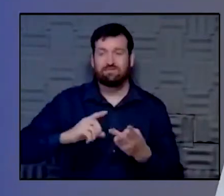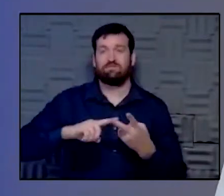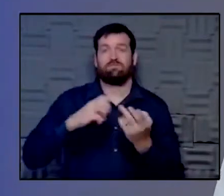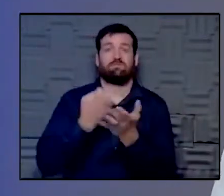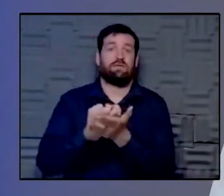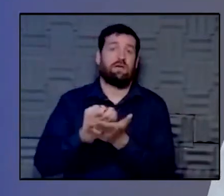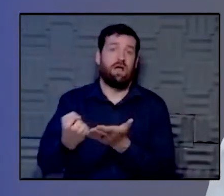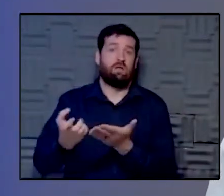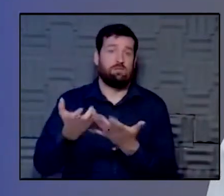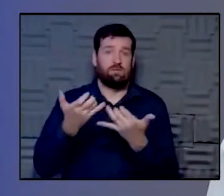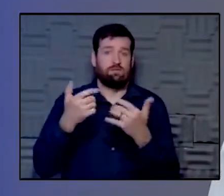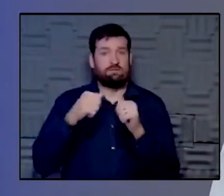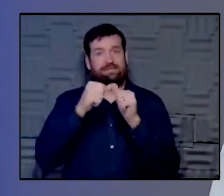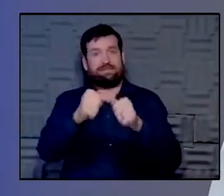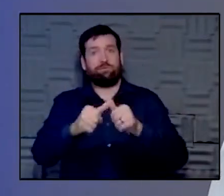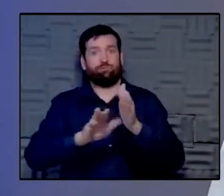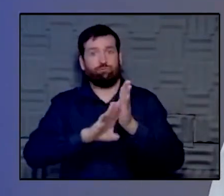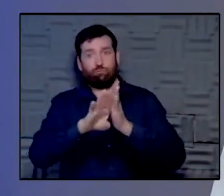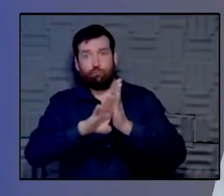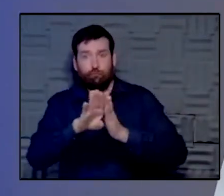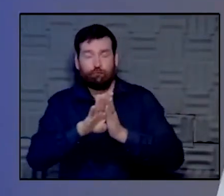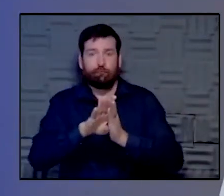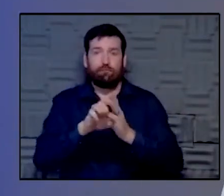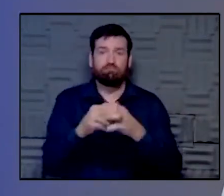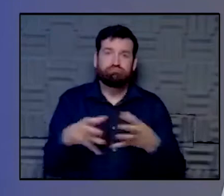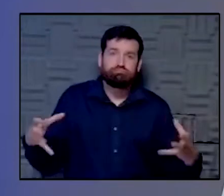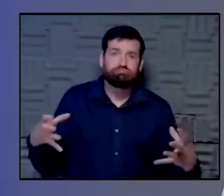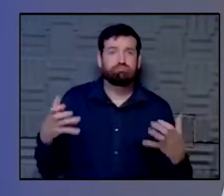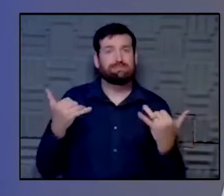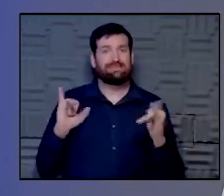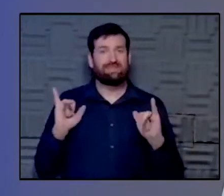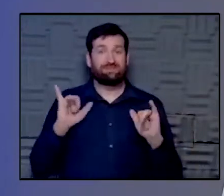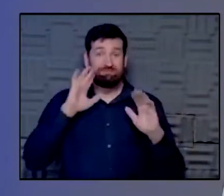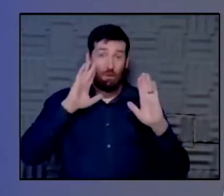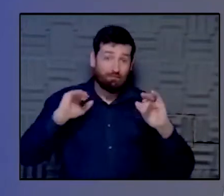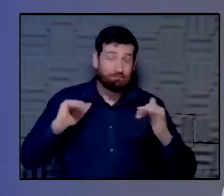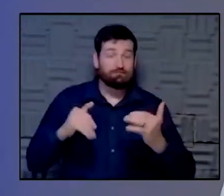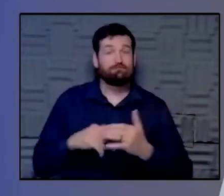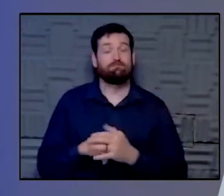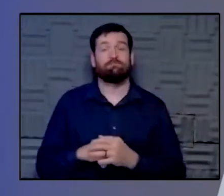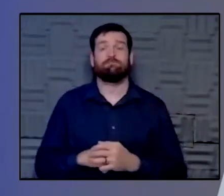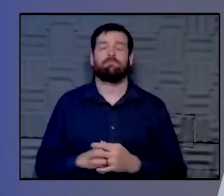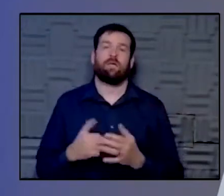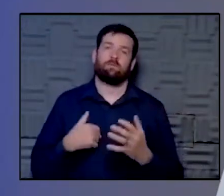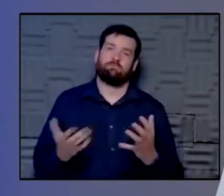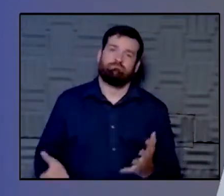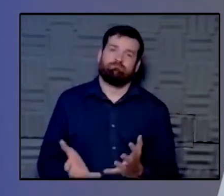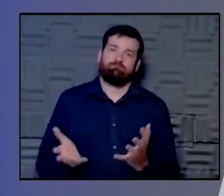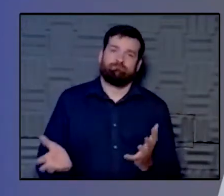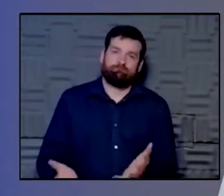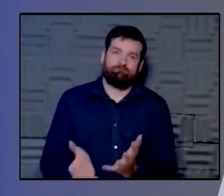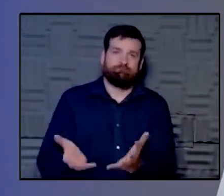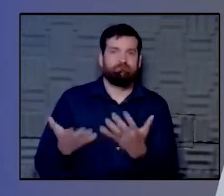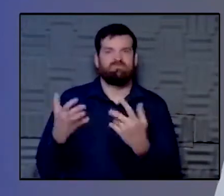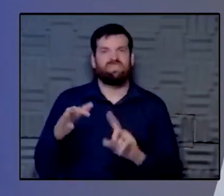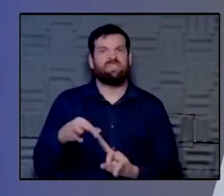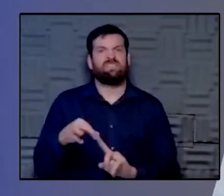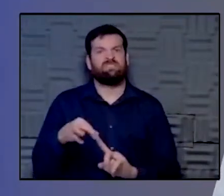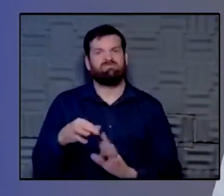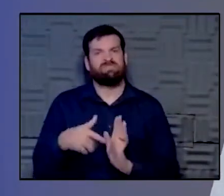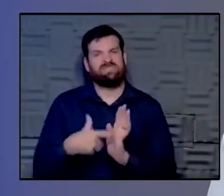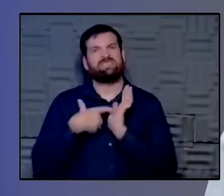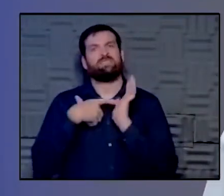to improve and flourish, and encourage, especially, the essential